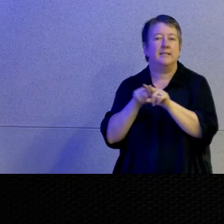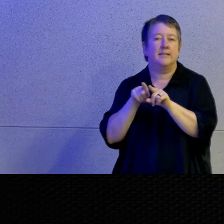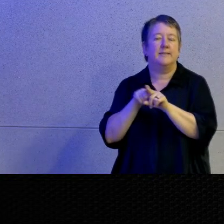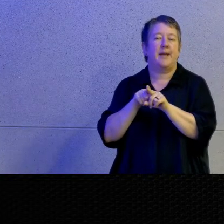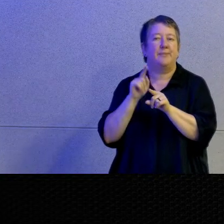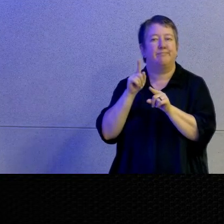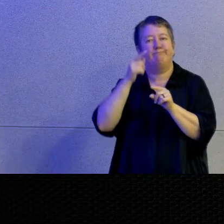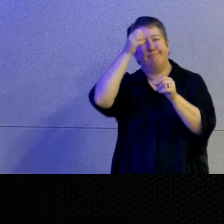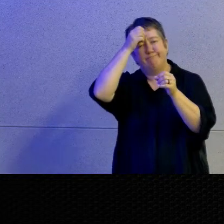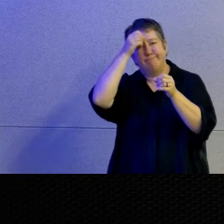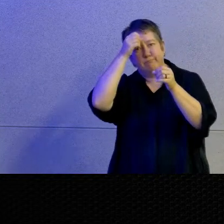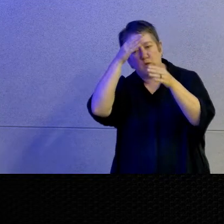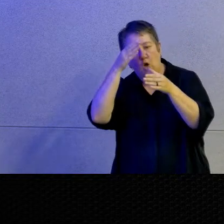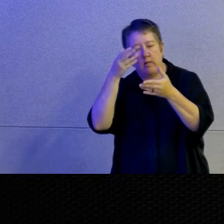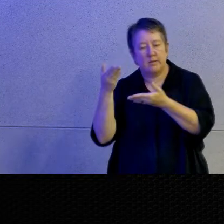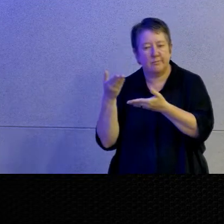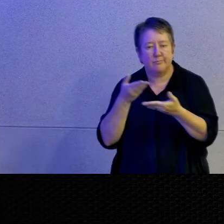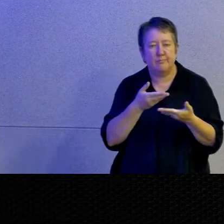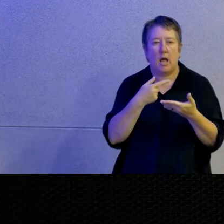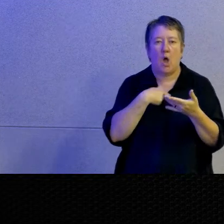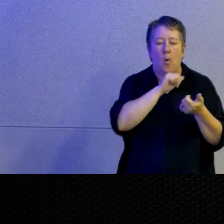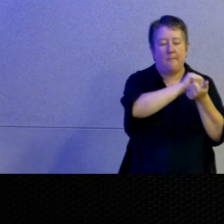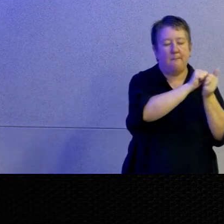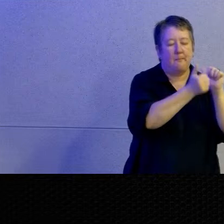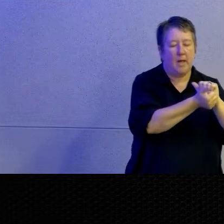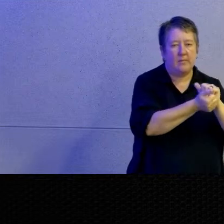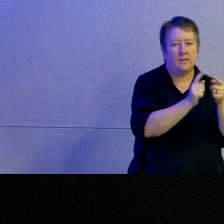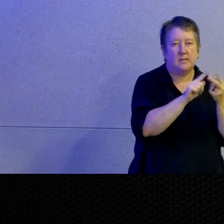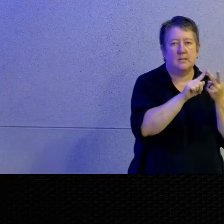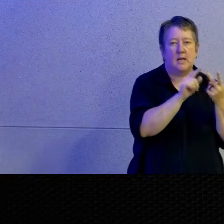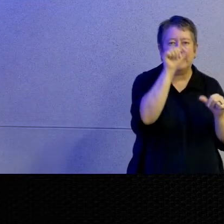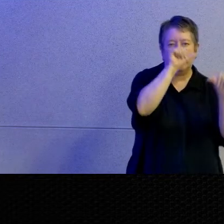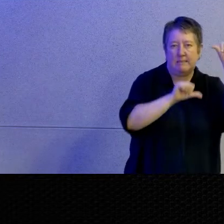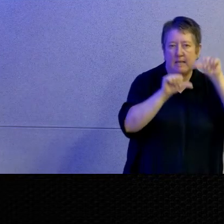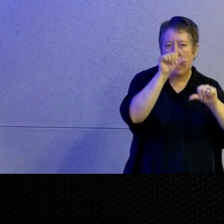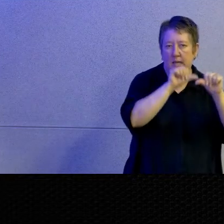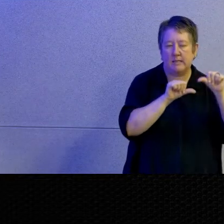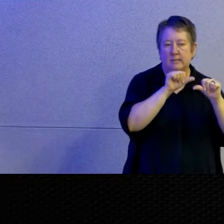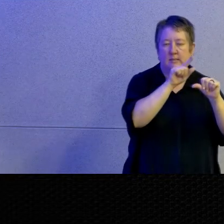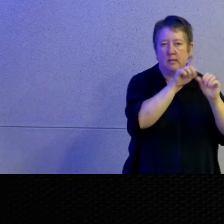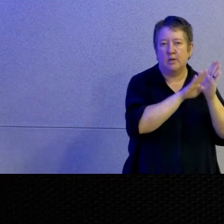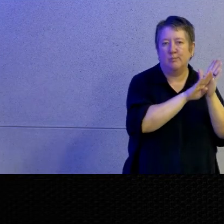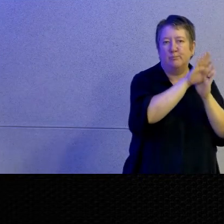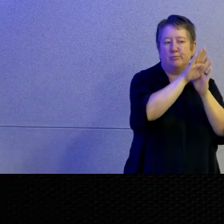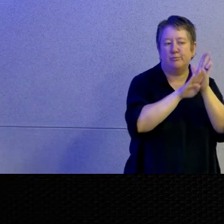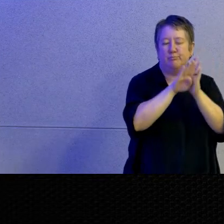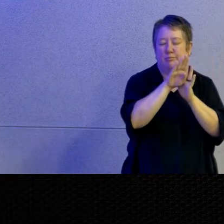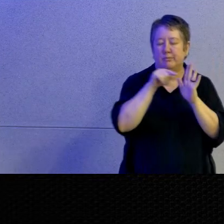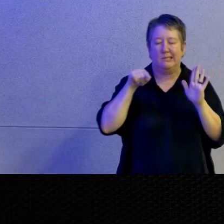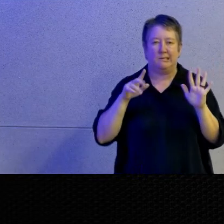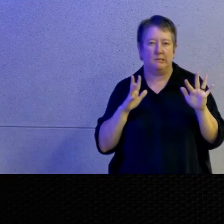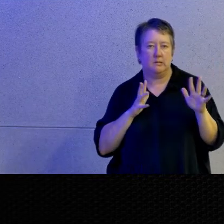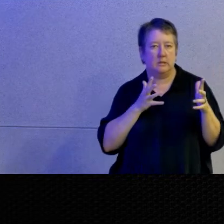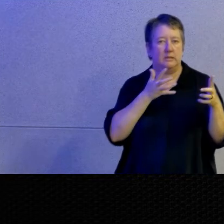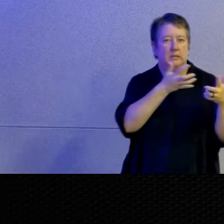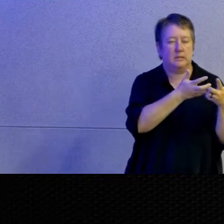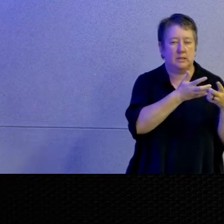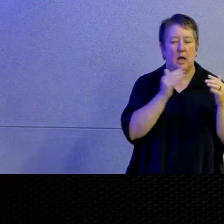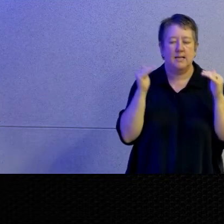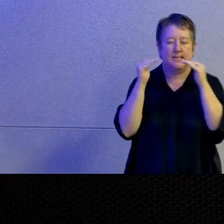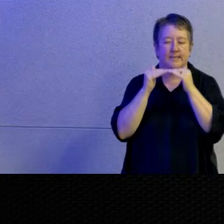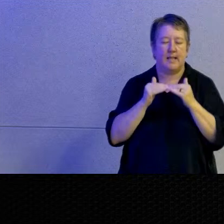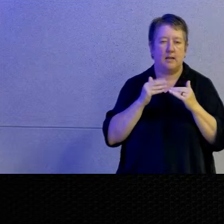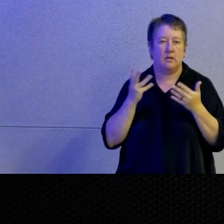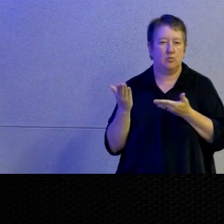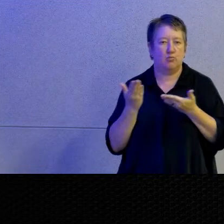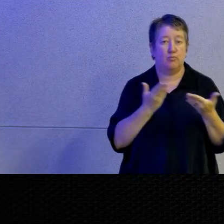our standard in terms of mathematics and physical sciences, which is a huge problem in our country. And therefore, I will show at the